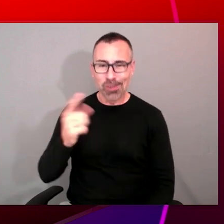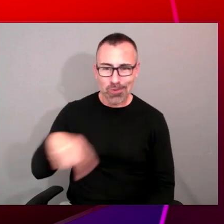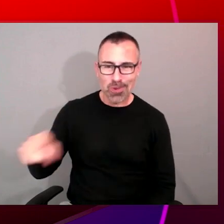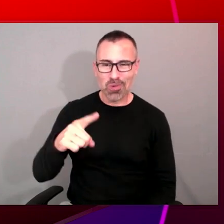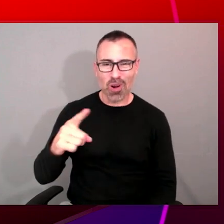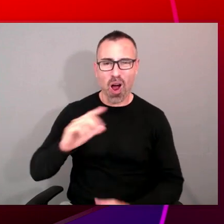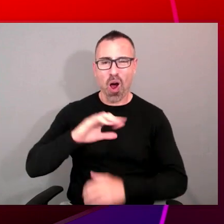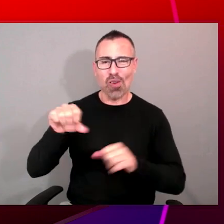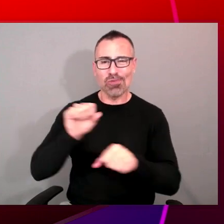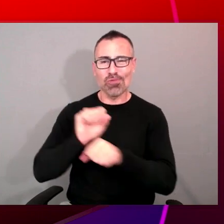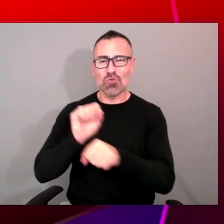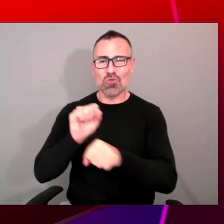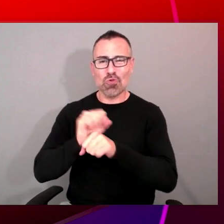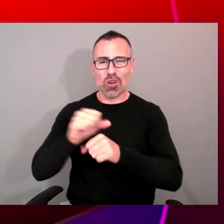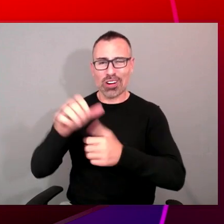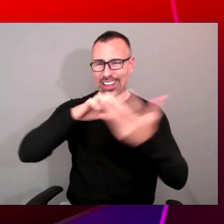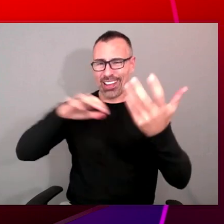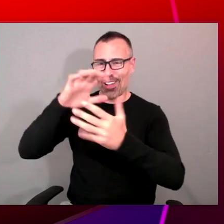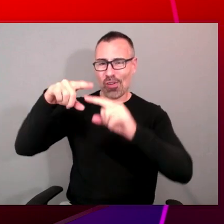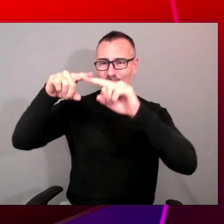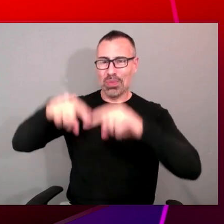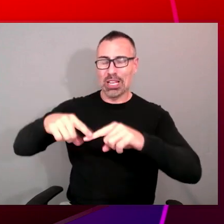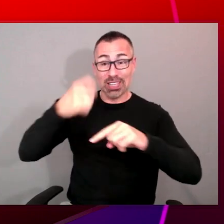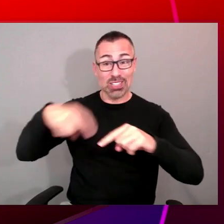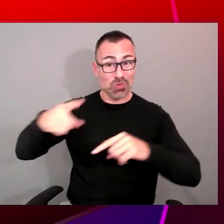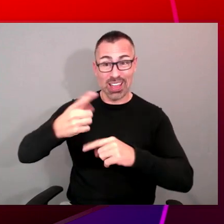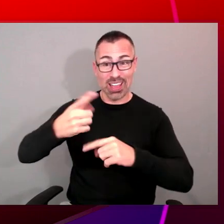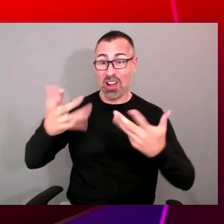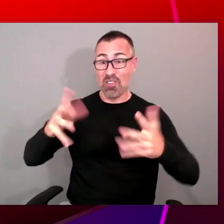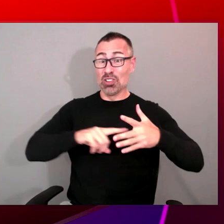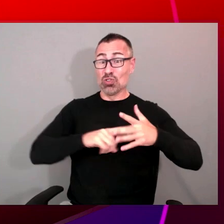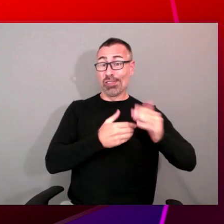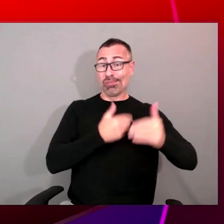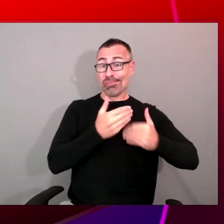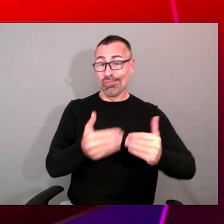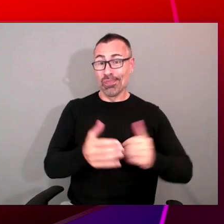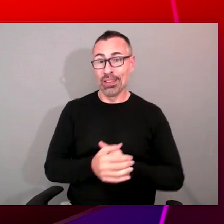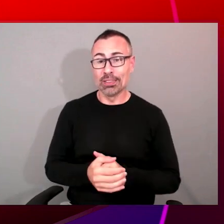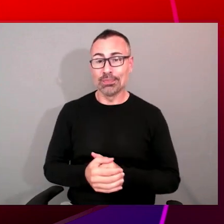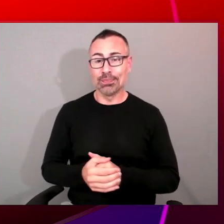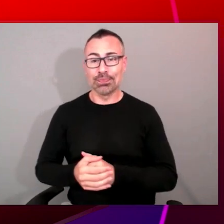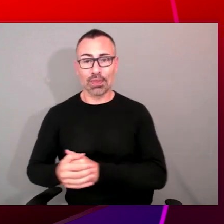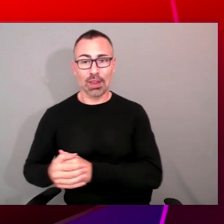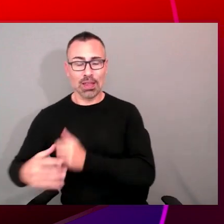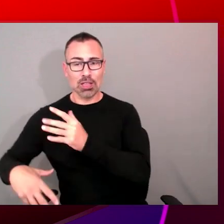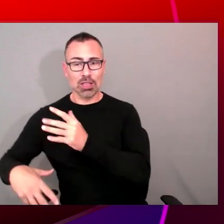had already started to build the backbone. Wow. Yeah, I just want to underline the fact that before I even joined, Ron